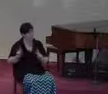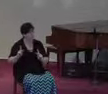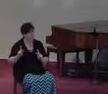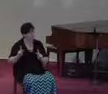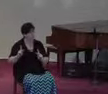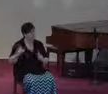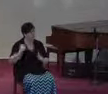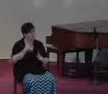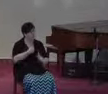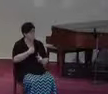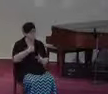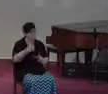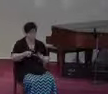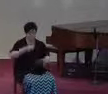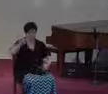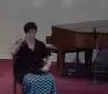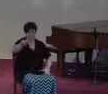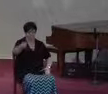we shut them in.